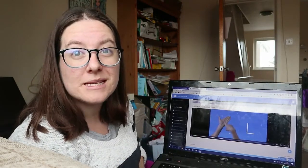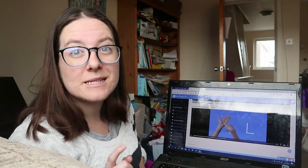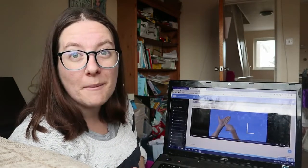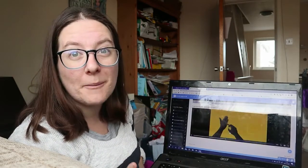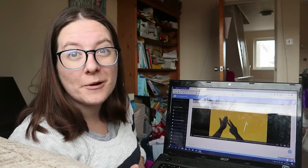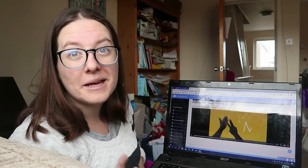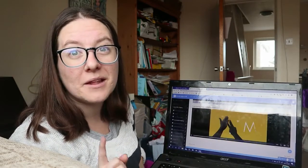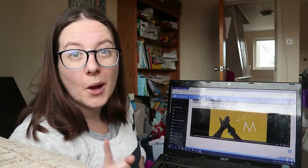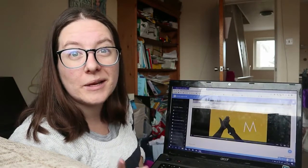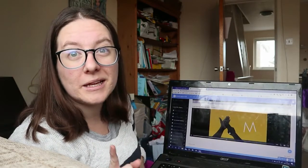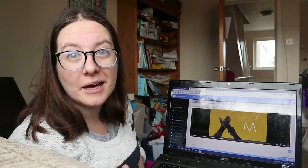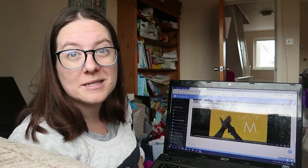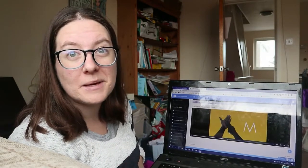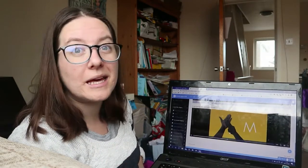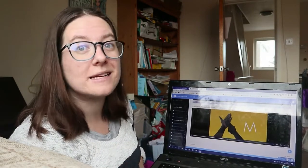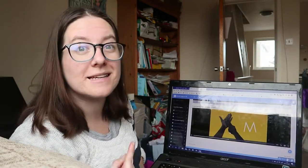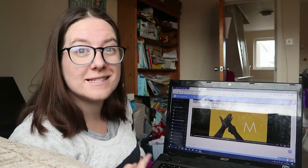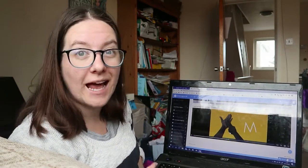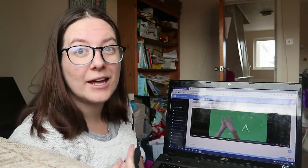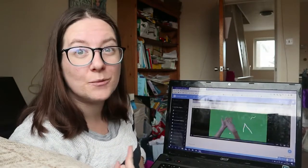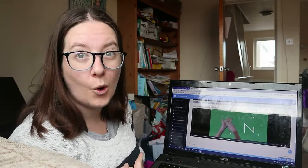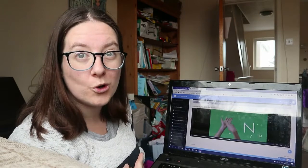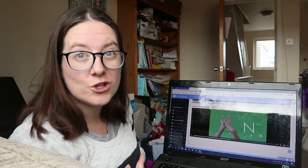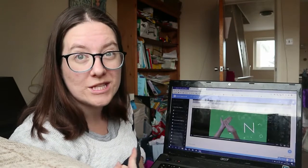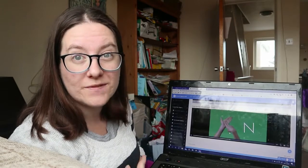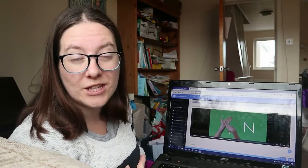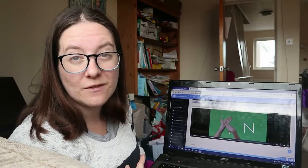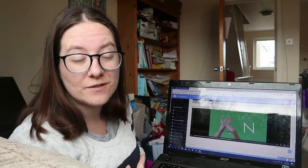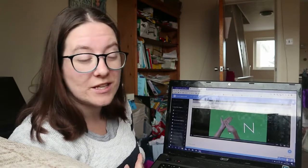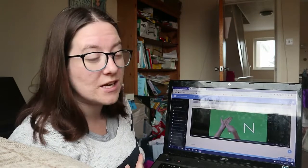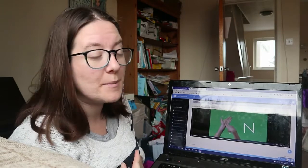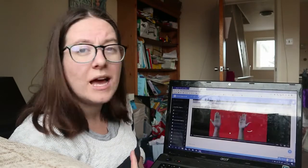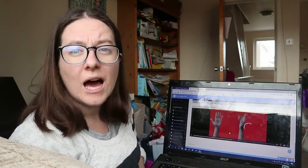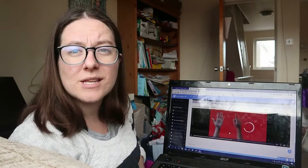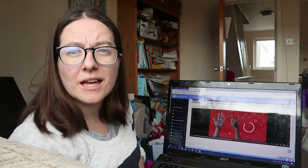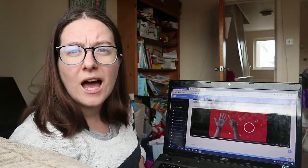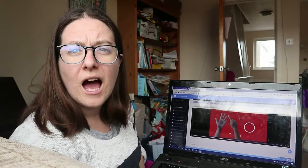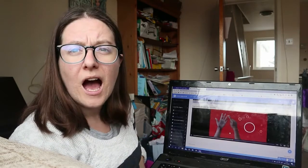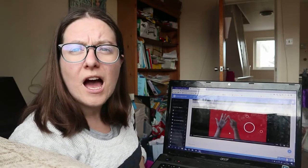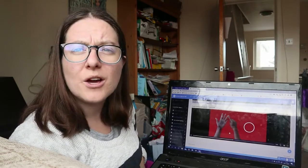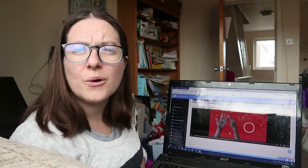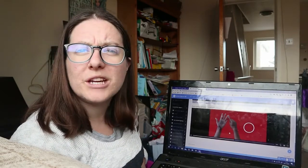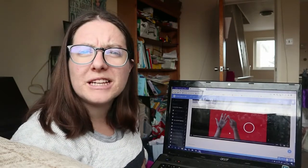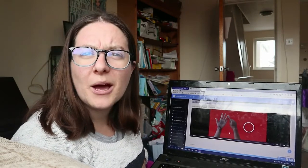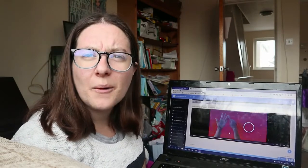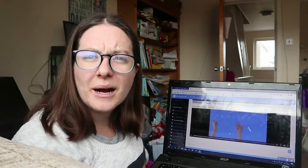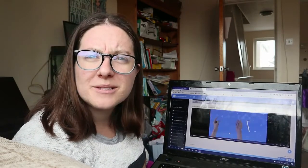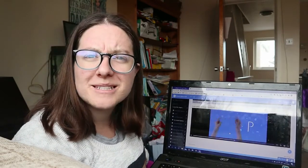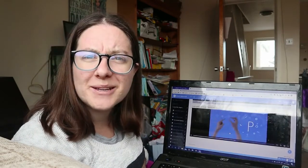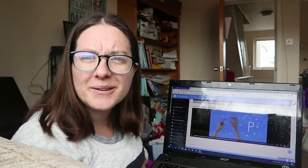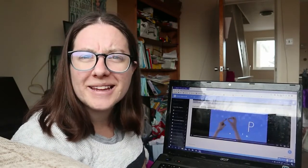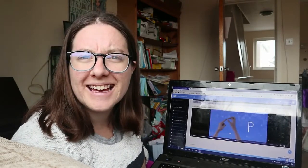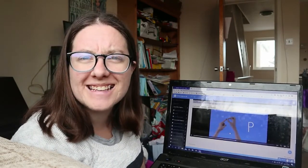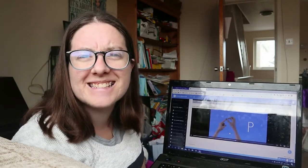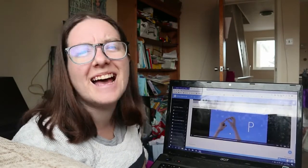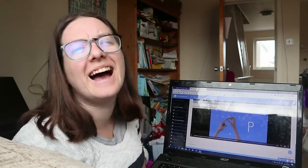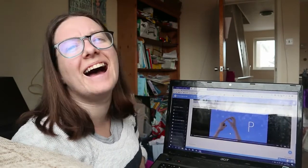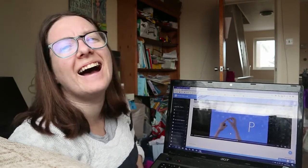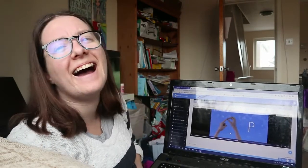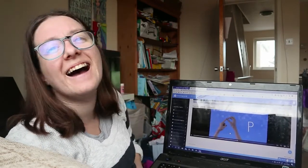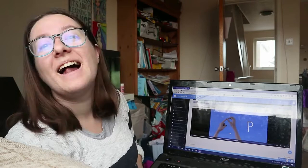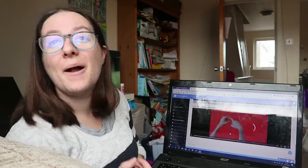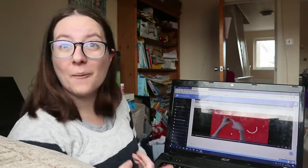This is the memory that only occurred to me as I sat and watched this video for the first time. I was like, I already know how to do this.